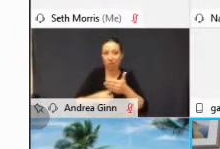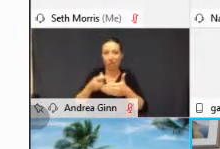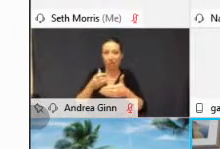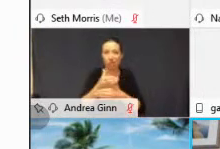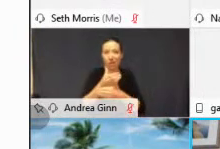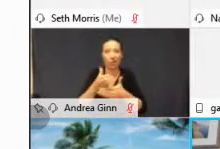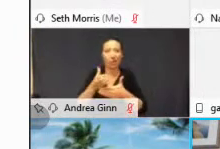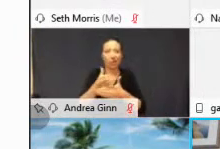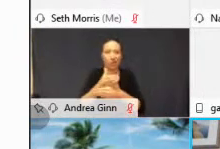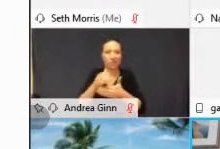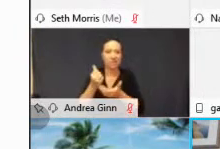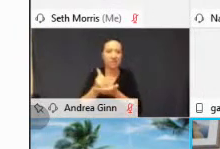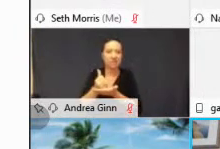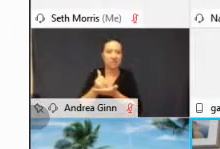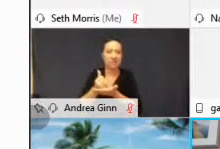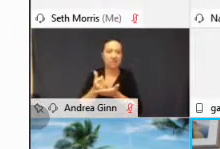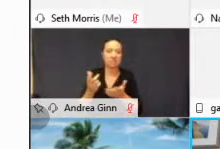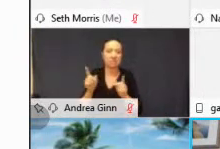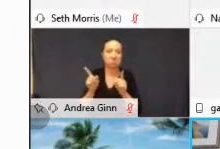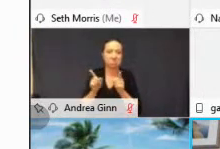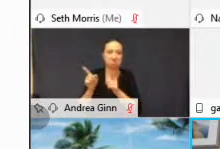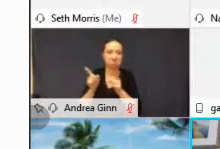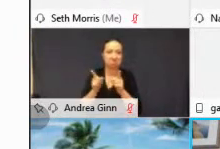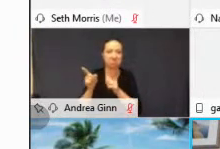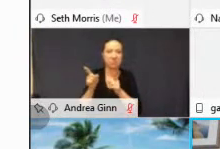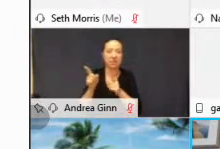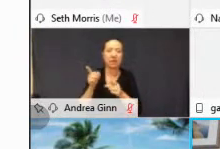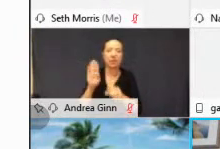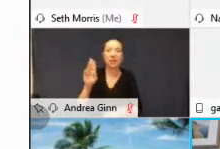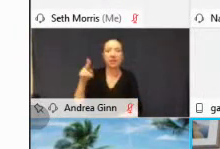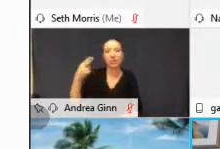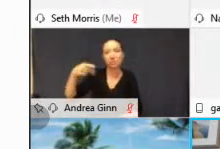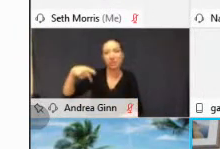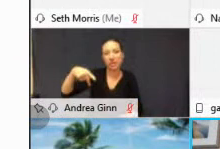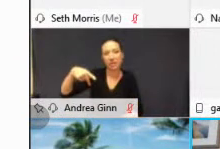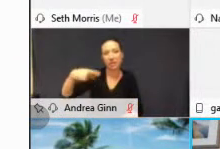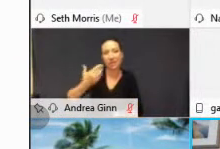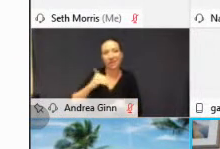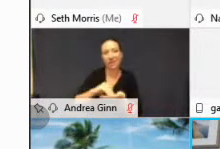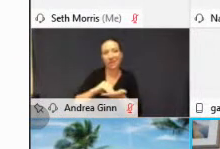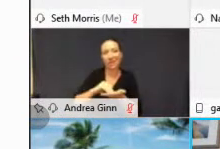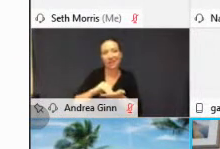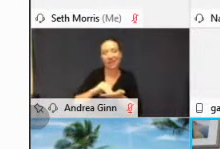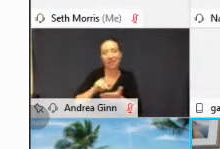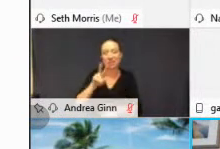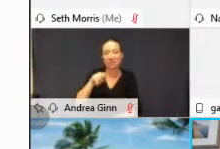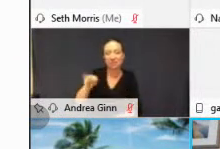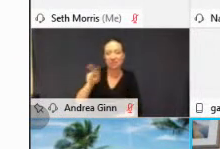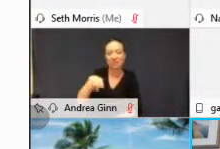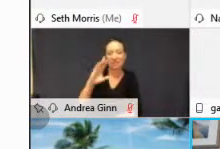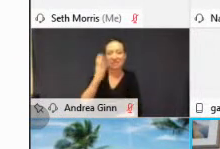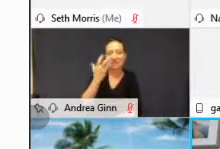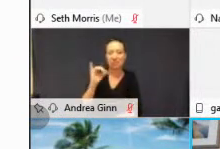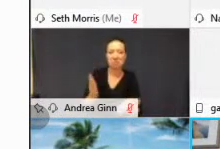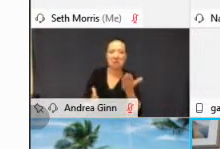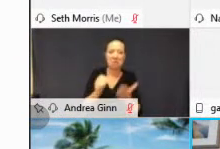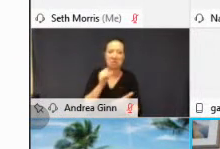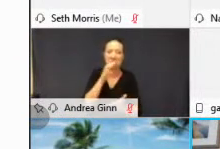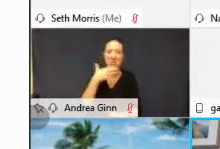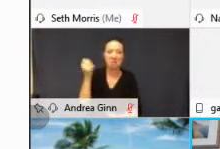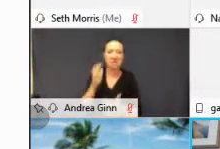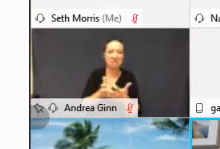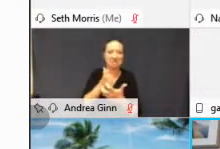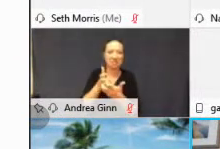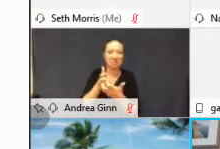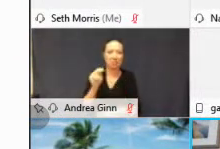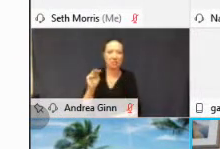basic health program, that's something that, again, at first glance, looks like it may not be the best fit for New Mexico at